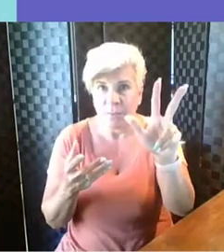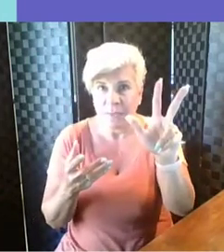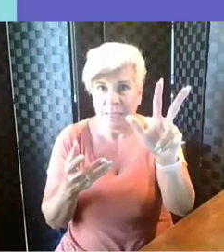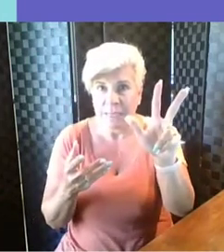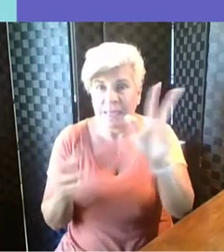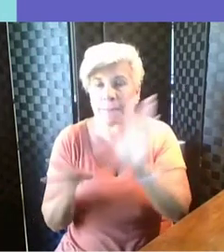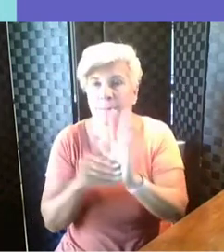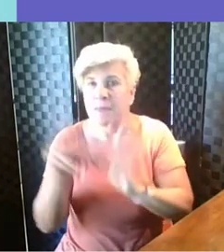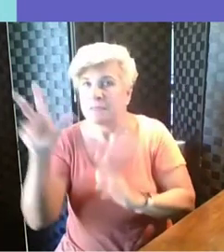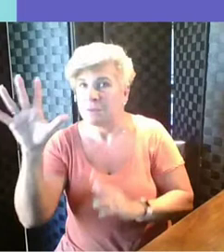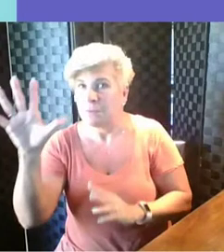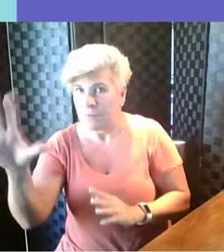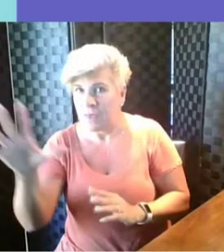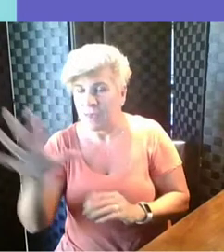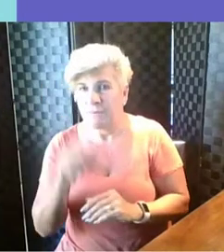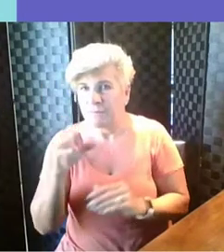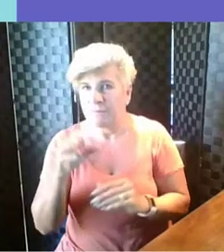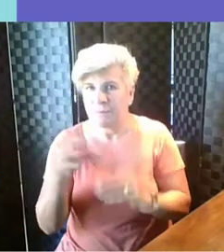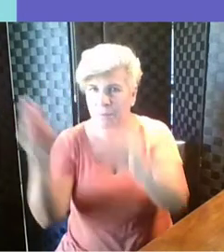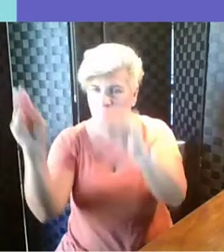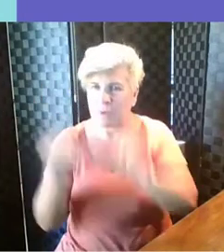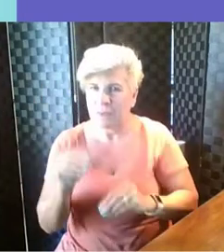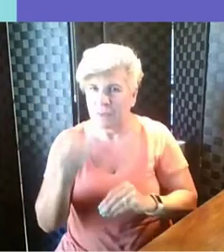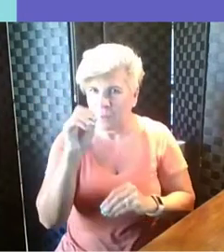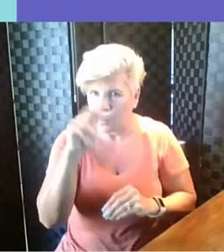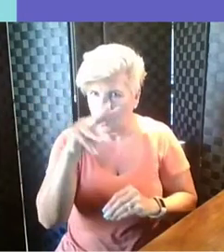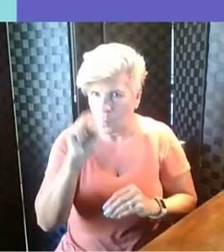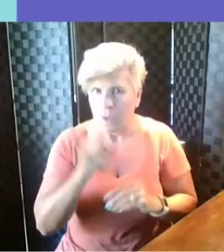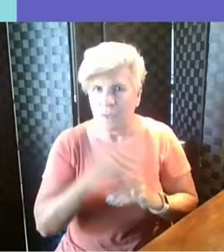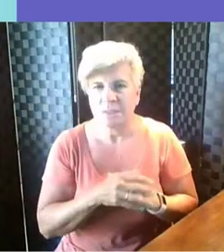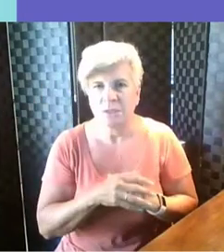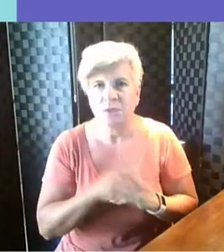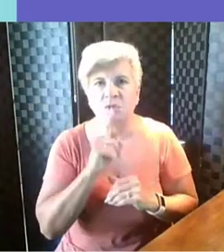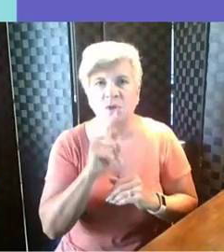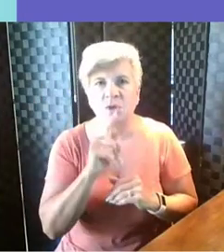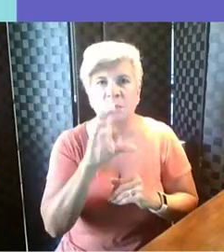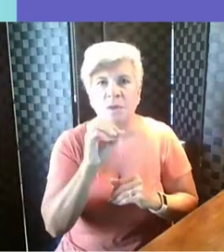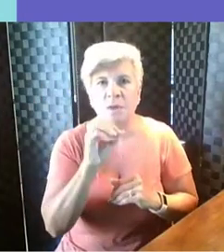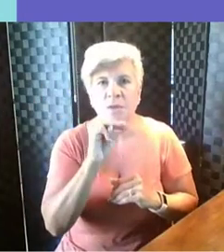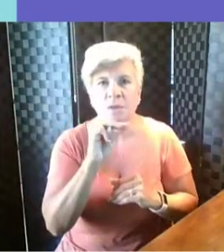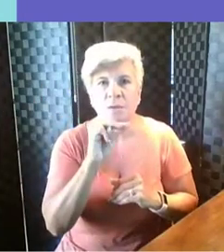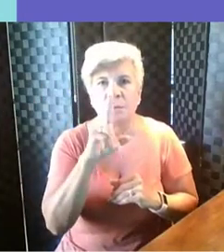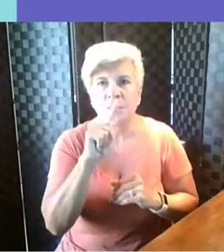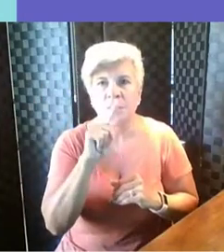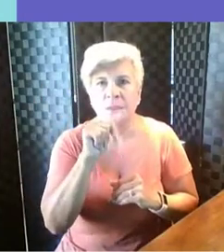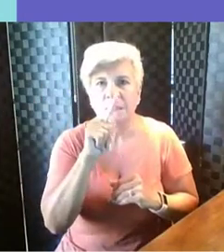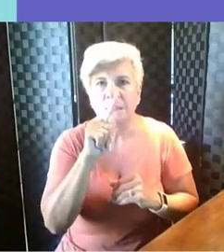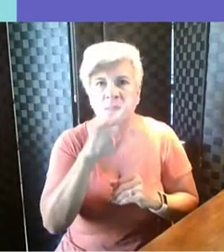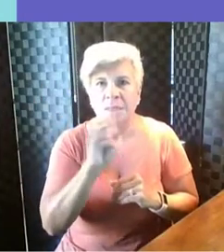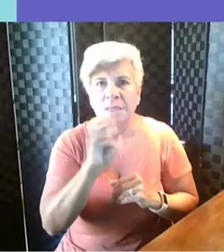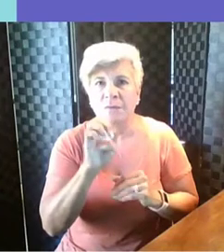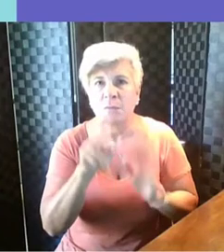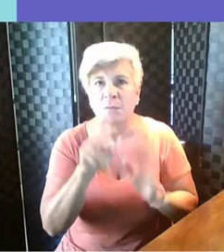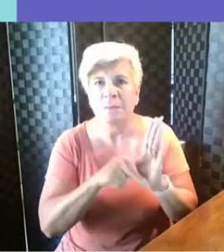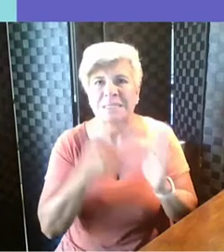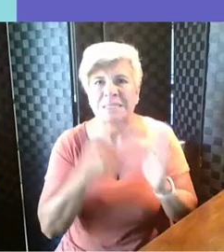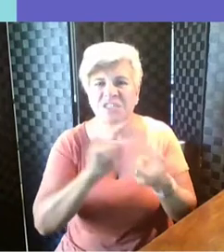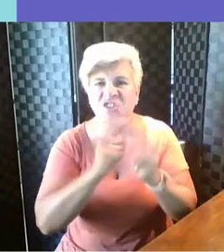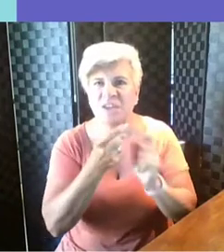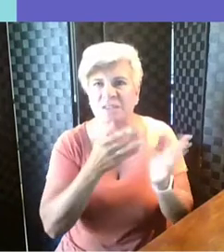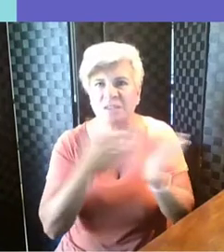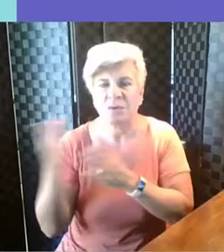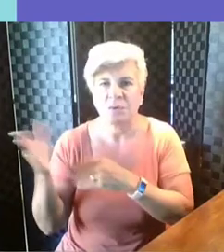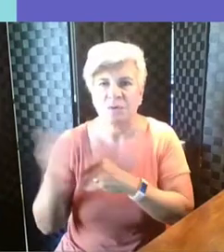down. 3 plus 5. So our commutative property just said switch the order to make it easier. Now we're going to use